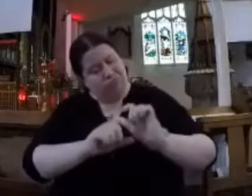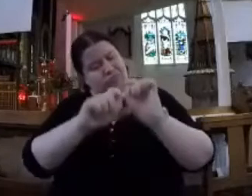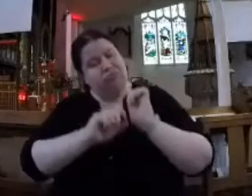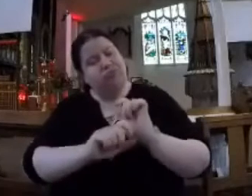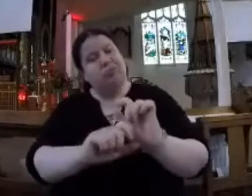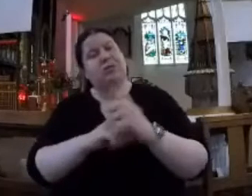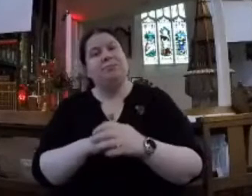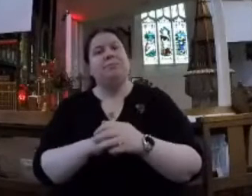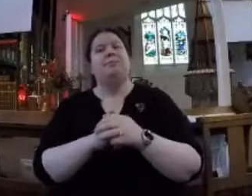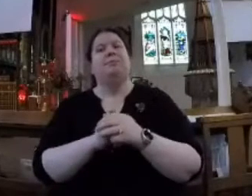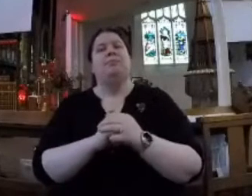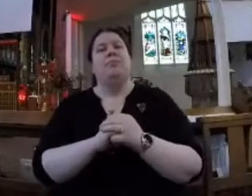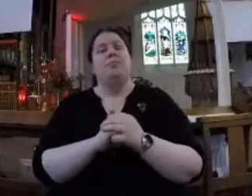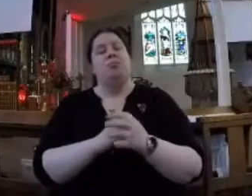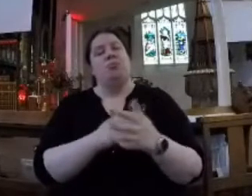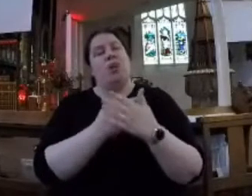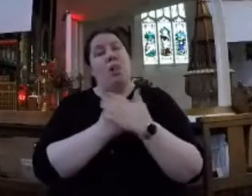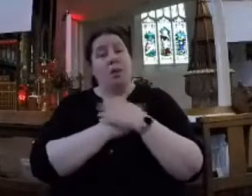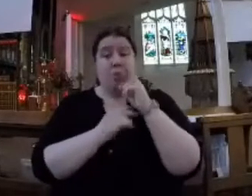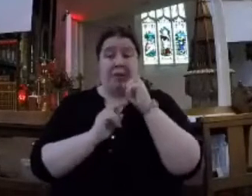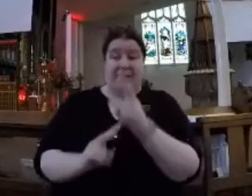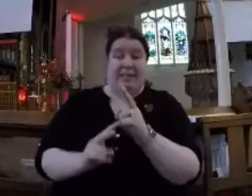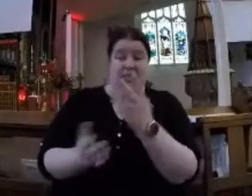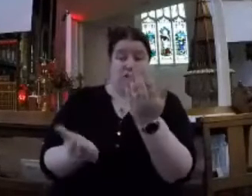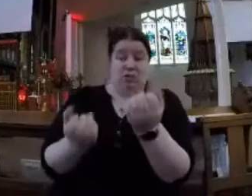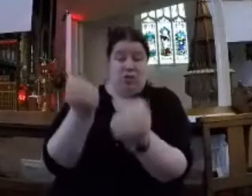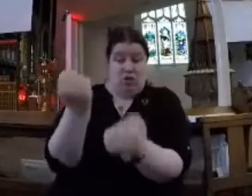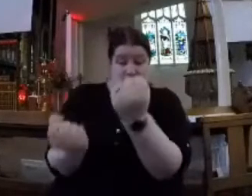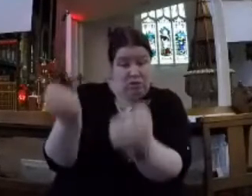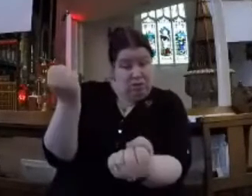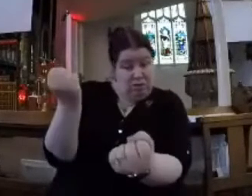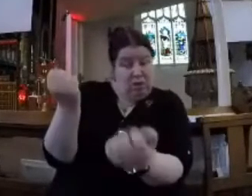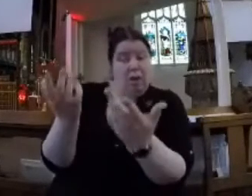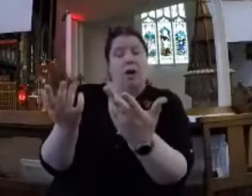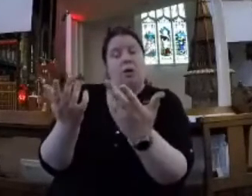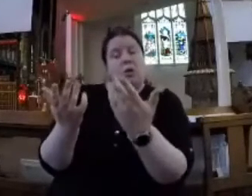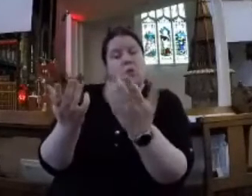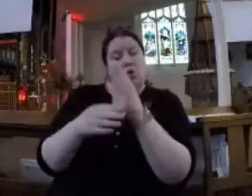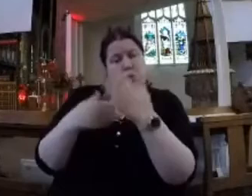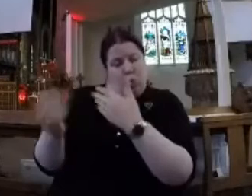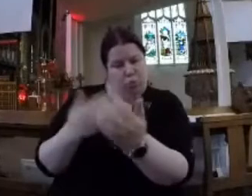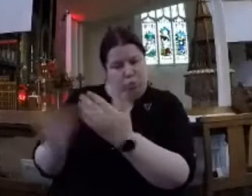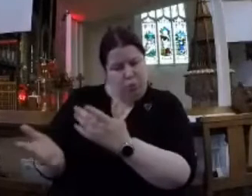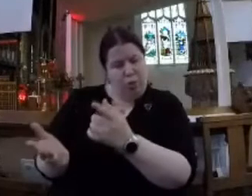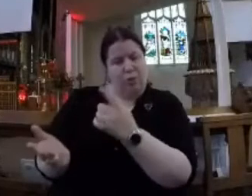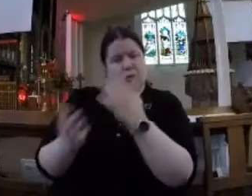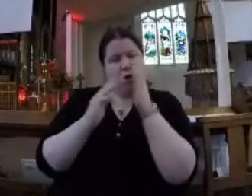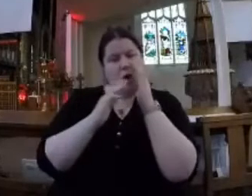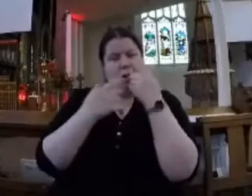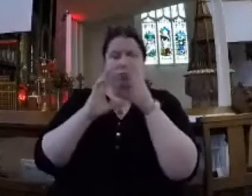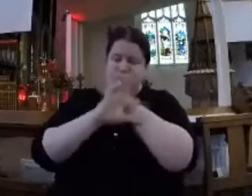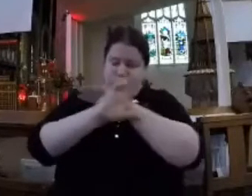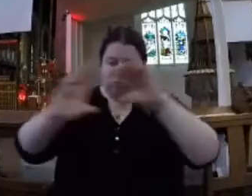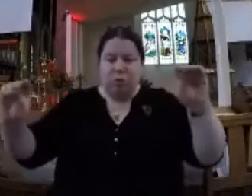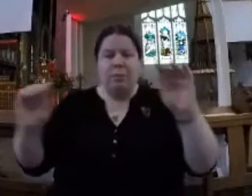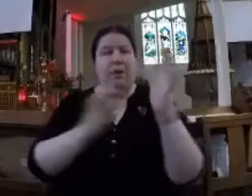A love like that would act against injustice. It would tell other people about Jesus. It would serve people. It would